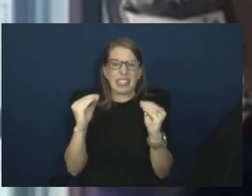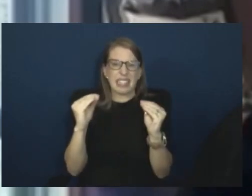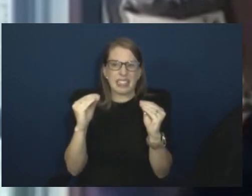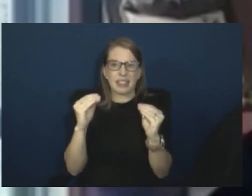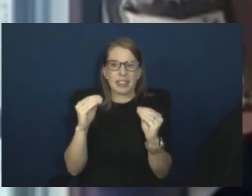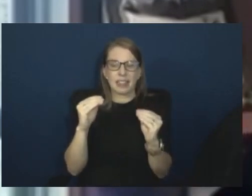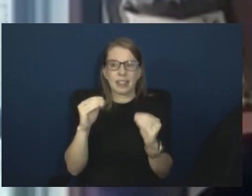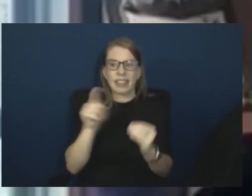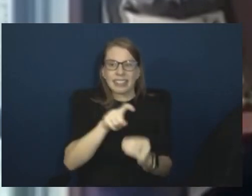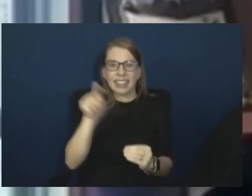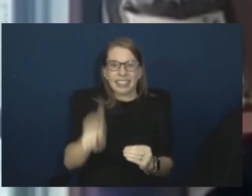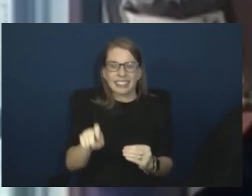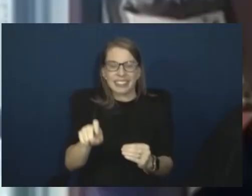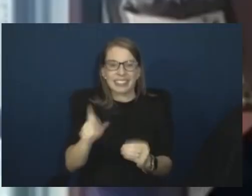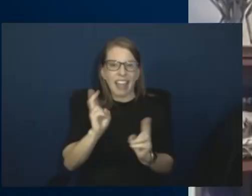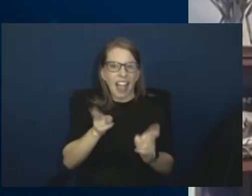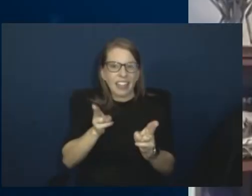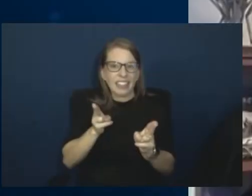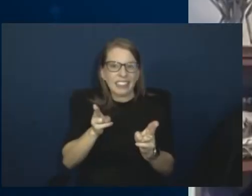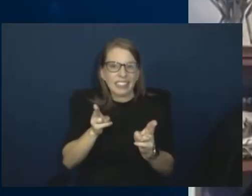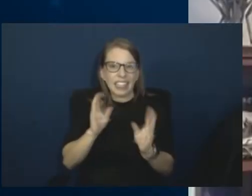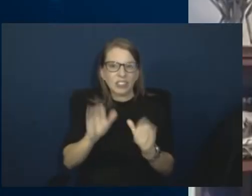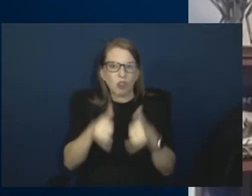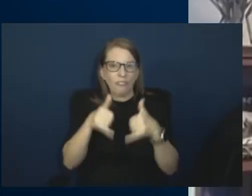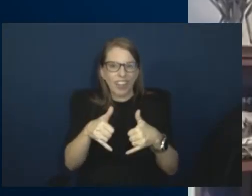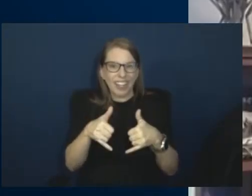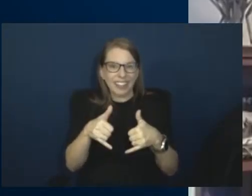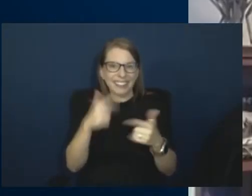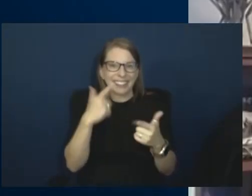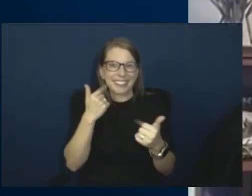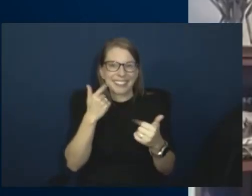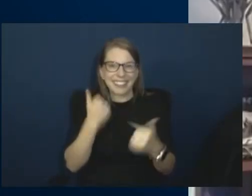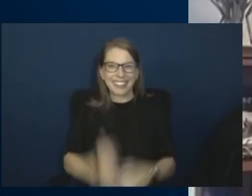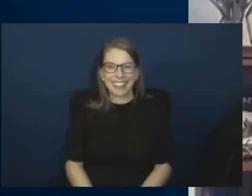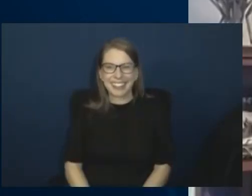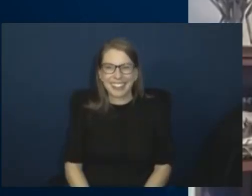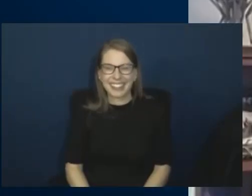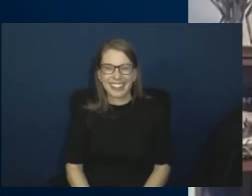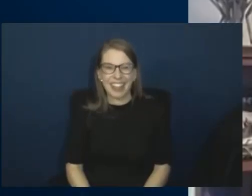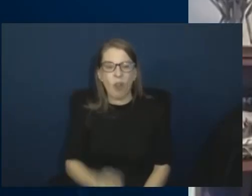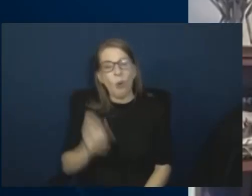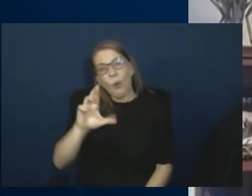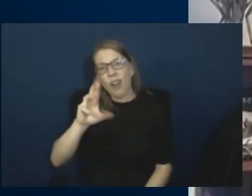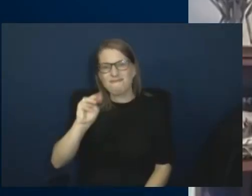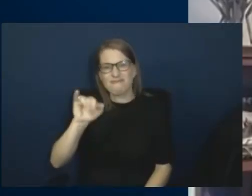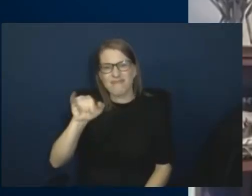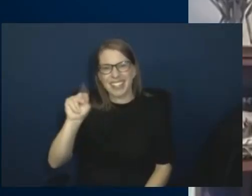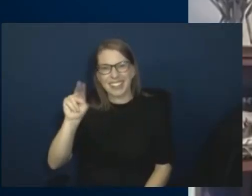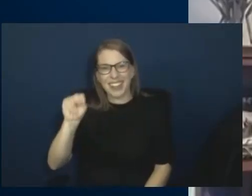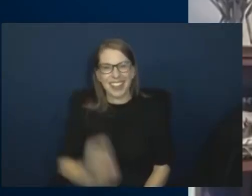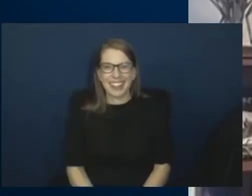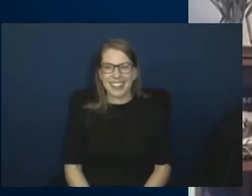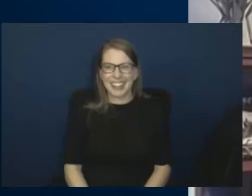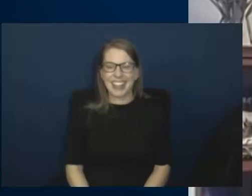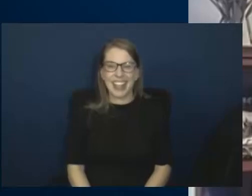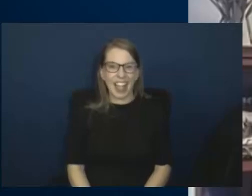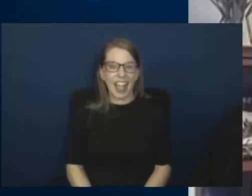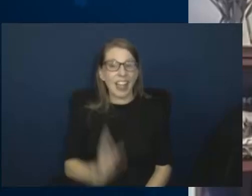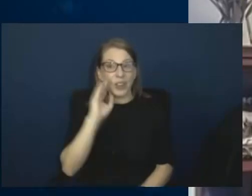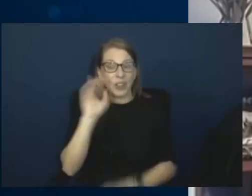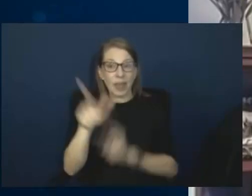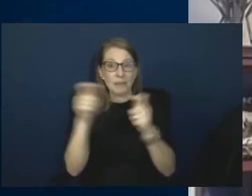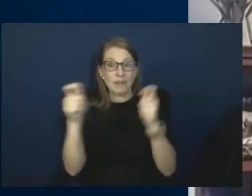hunting trophy. I guess so. Right. Or Minnesota, yeah. Well, it was nice. I knew by that big mosquito over your shoulder